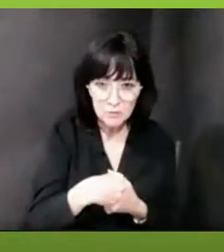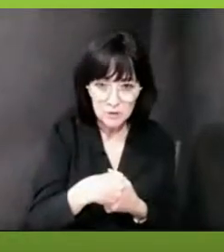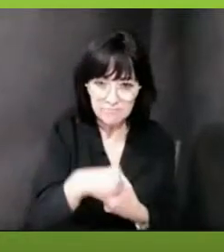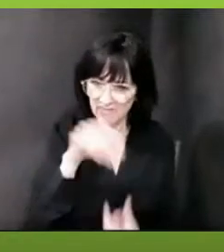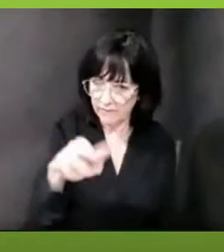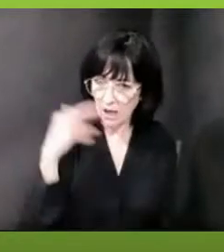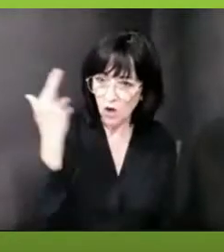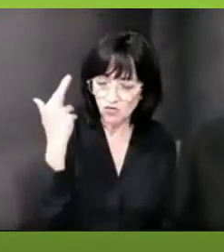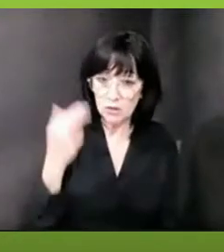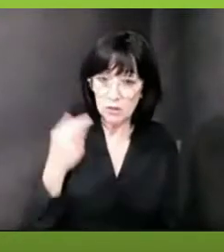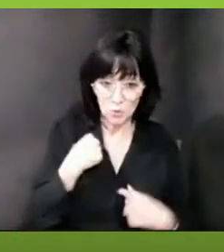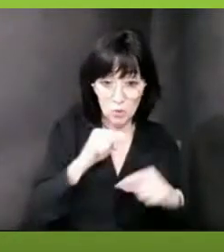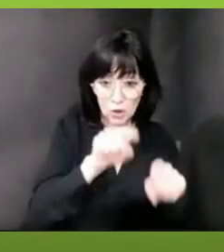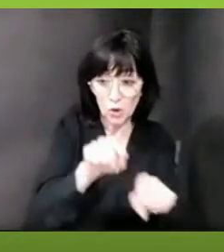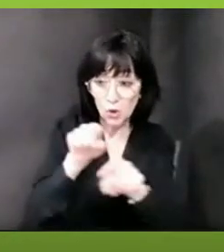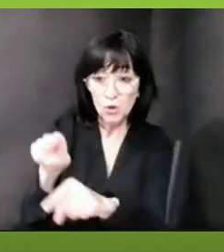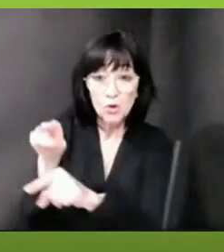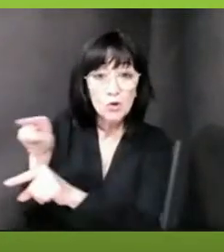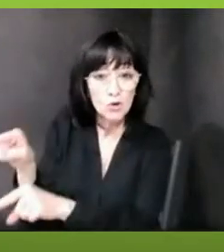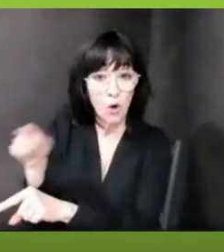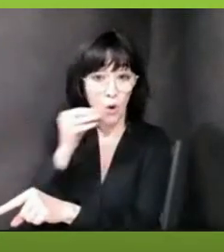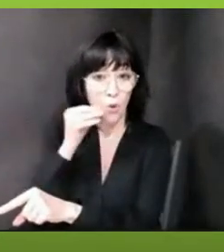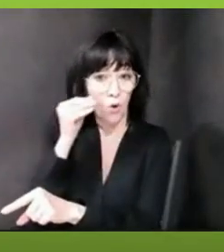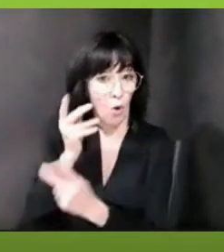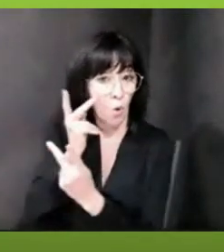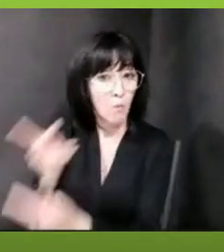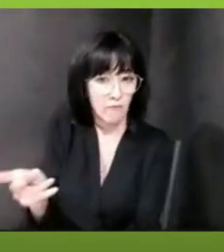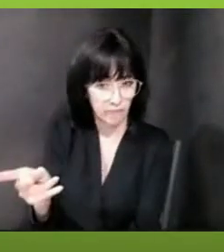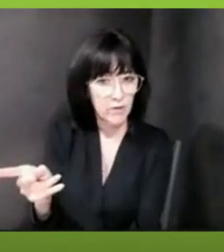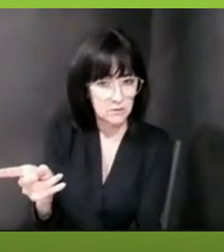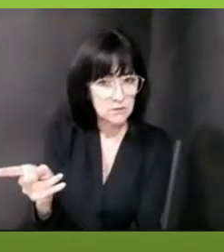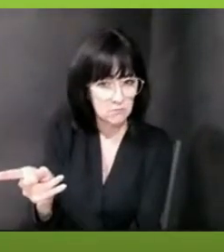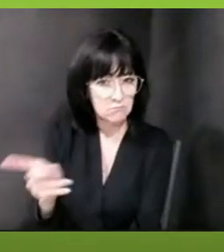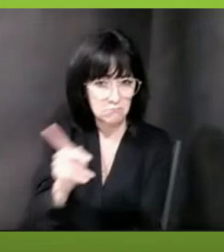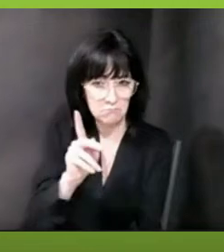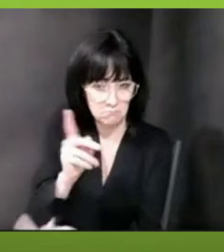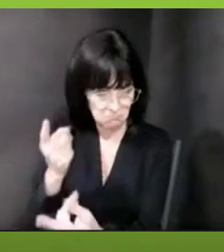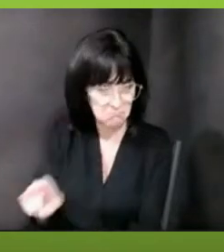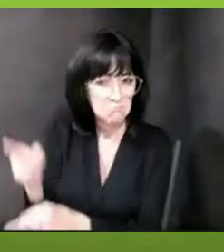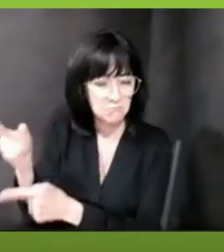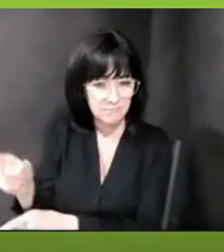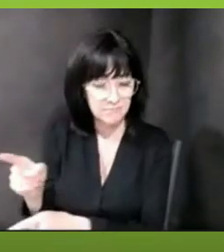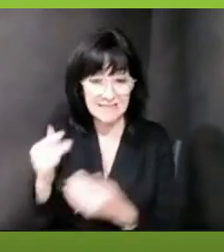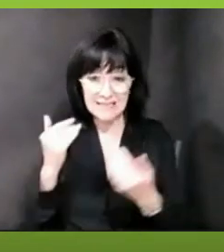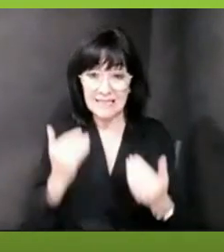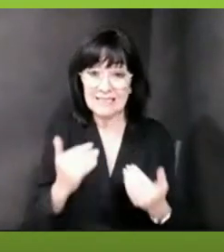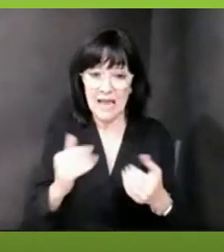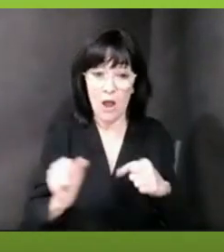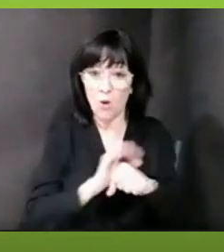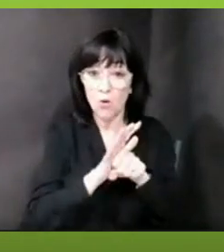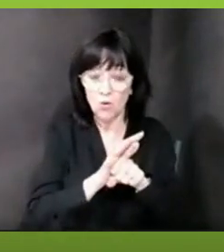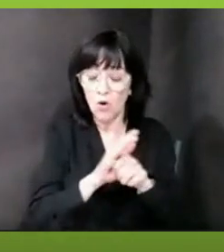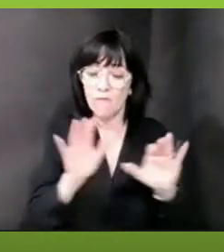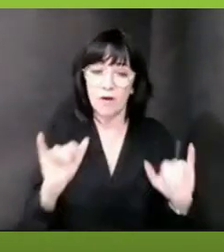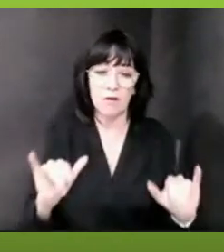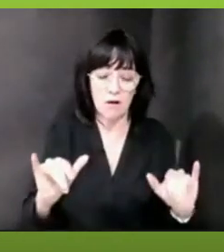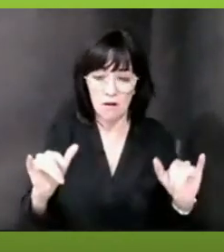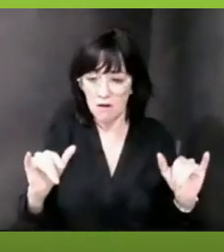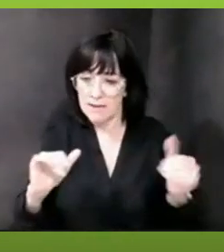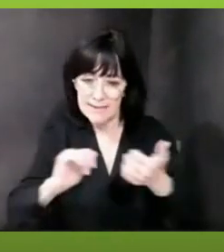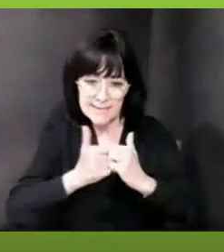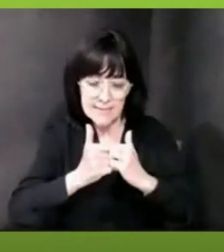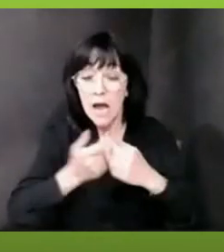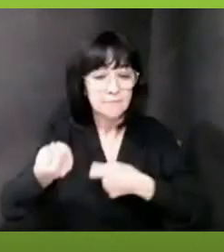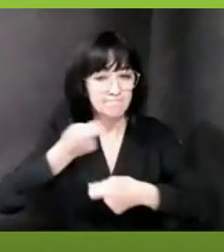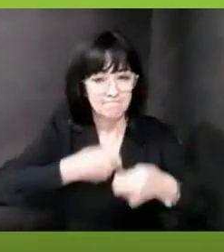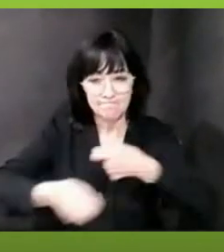COVID, Zoom happened. And I can tell you this, like we're doing right now, Zoom is amazing. I'm sitting